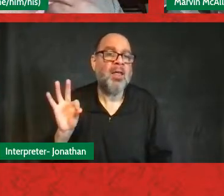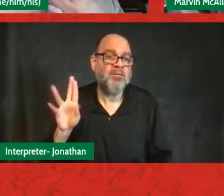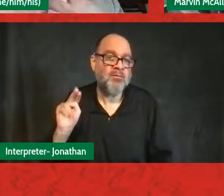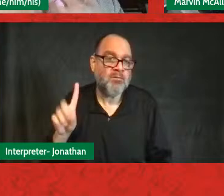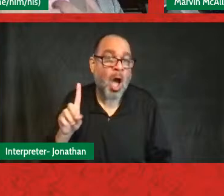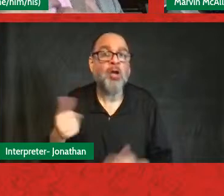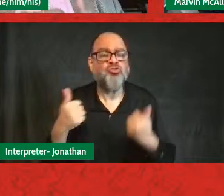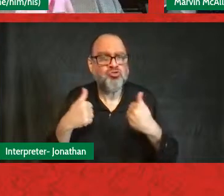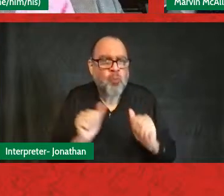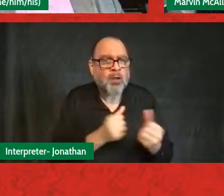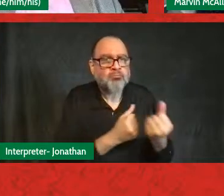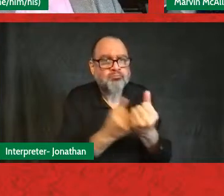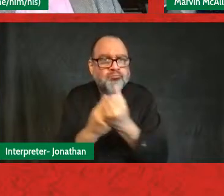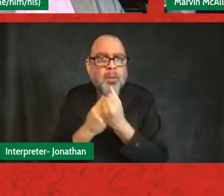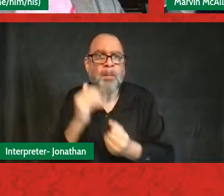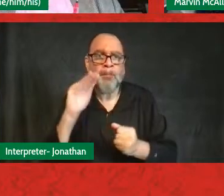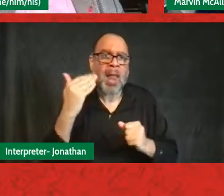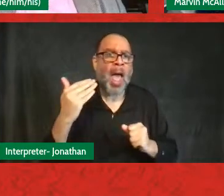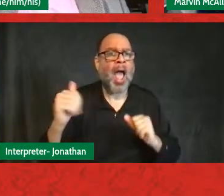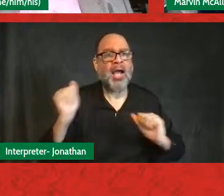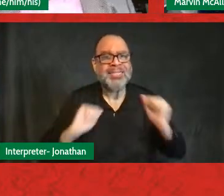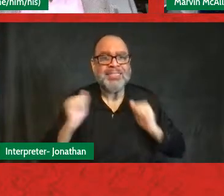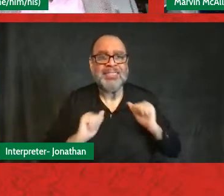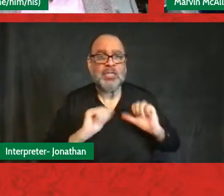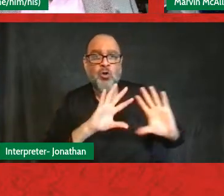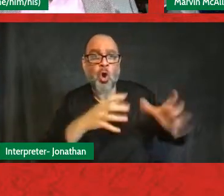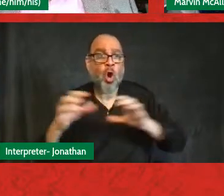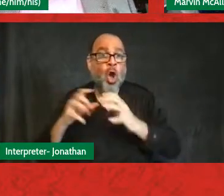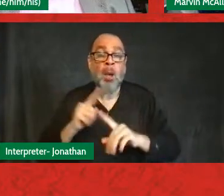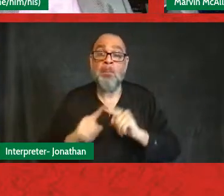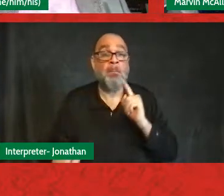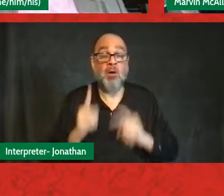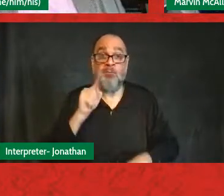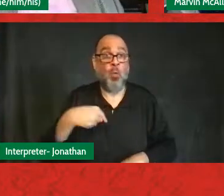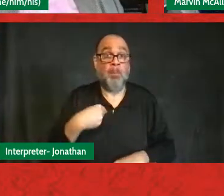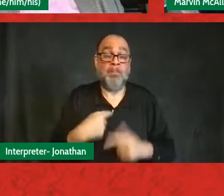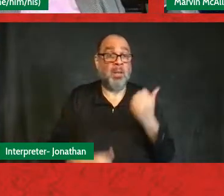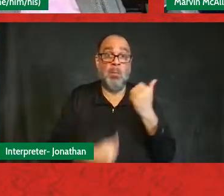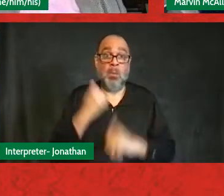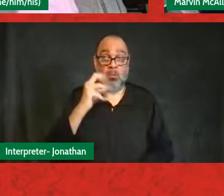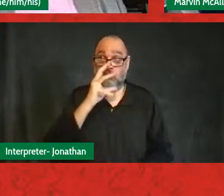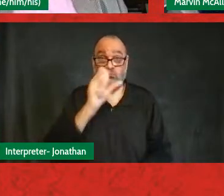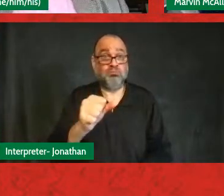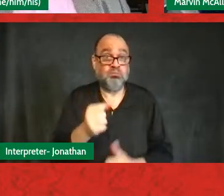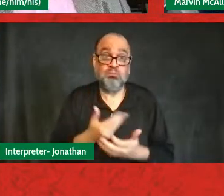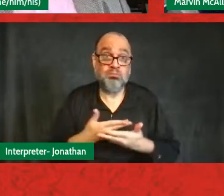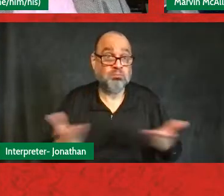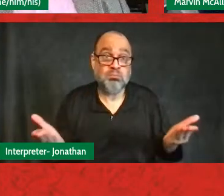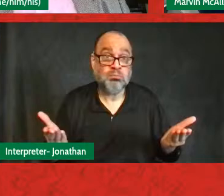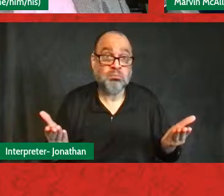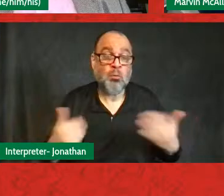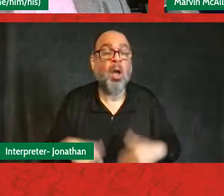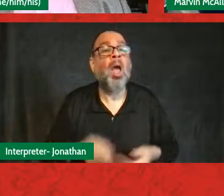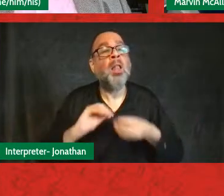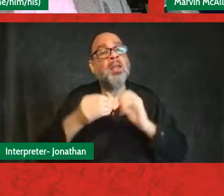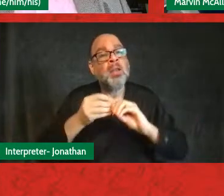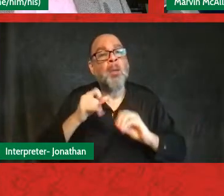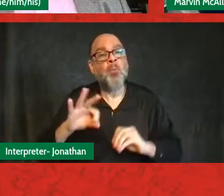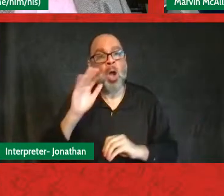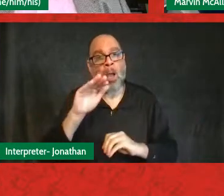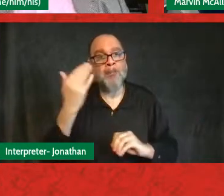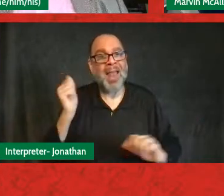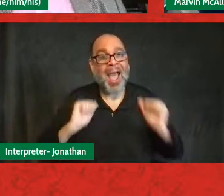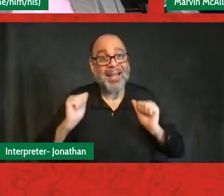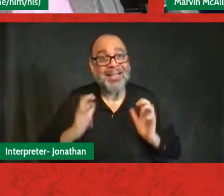Black theater organizations to make sure they're okay. But the most fascinating thing to me that came out of the report was the number of Black theaters in this country that are more than